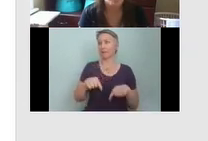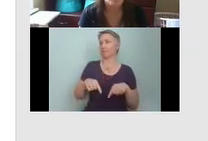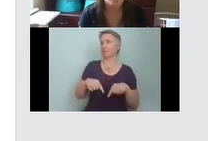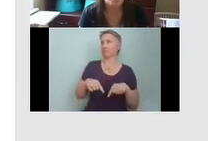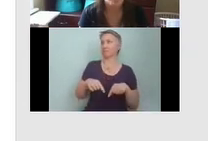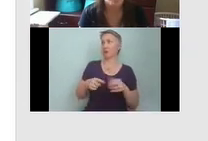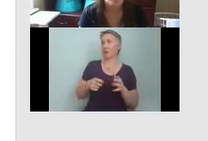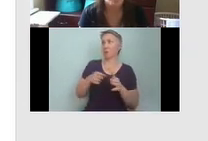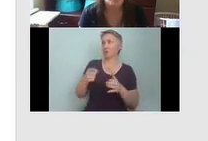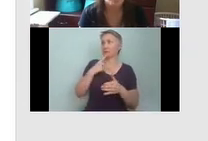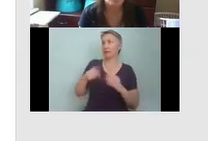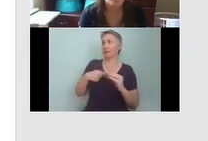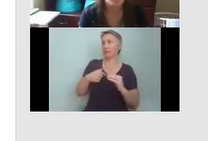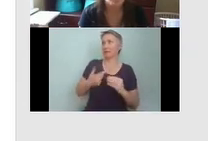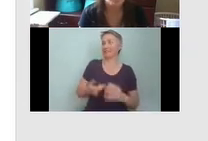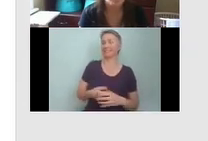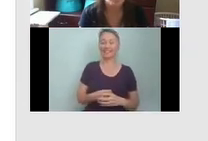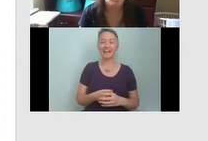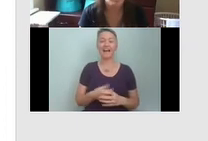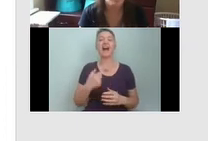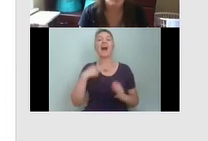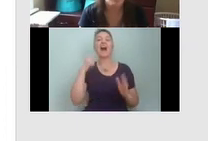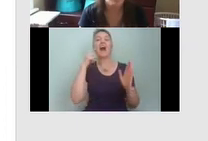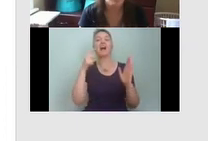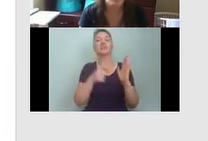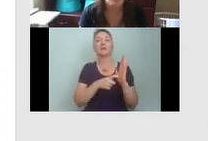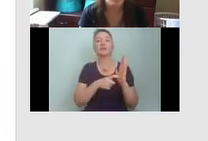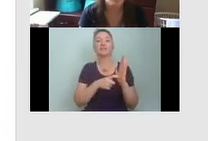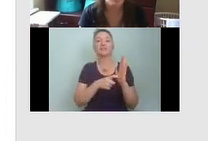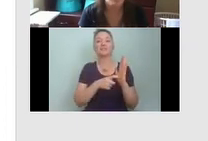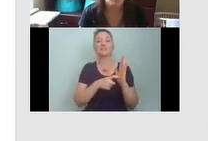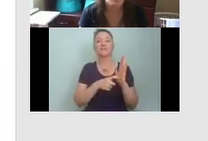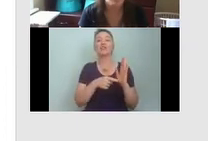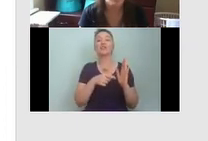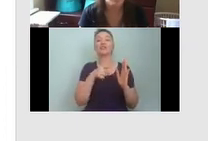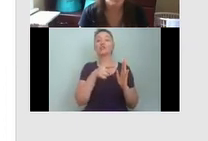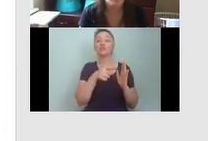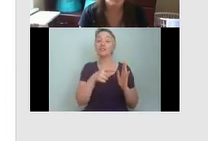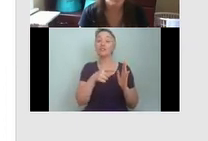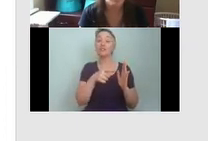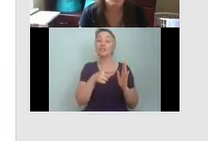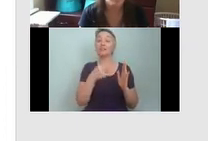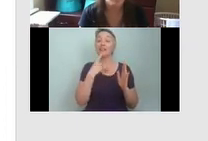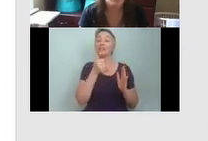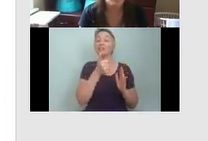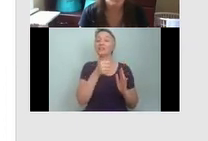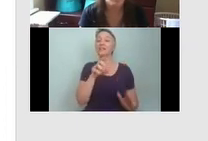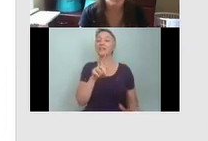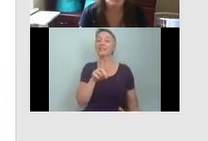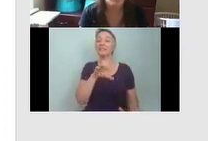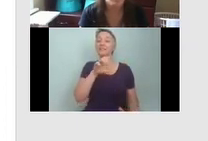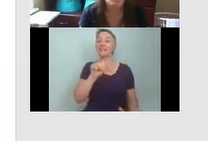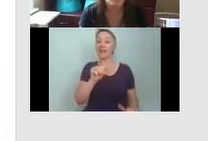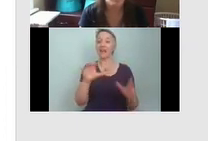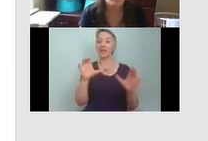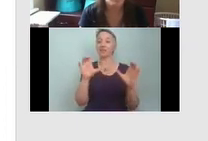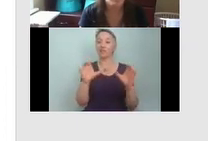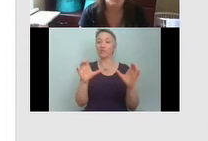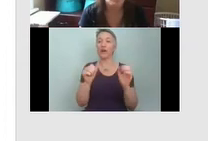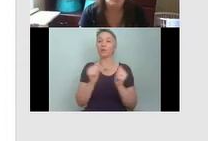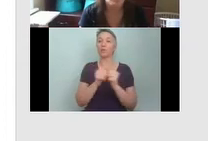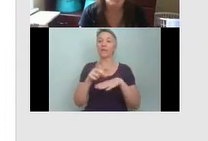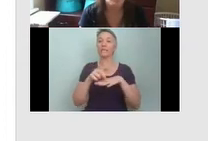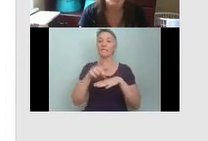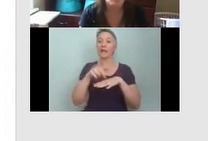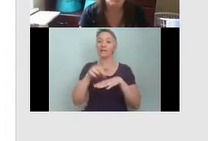say. But I noticed that she noted that she is a DCA certified in diamond and